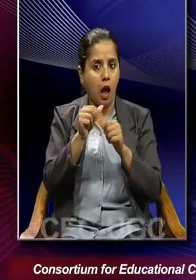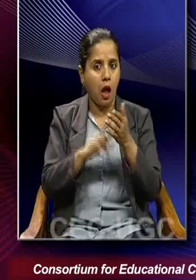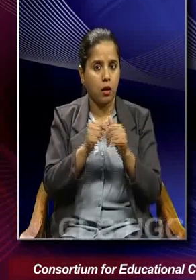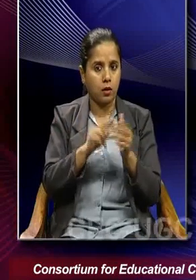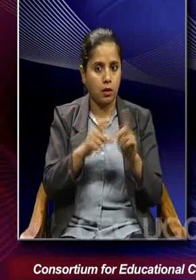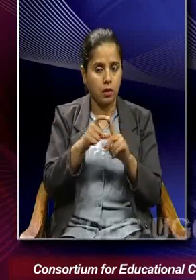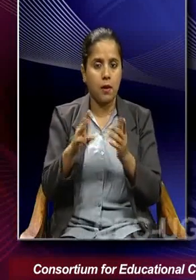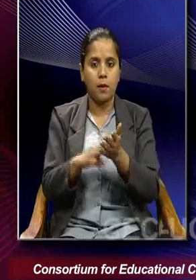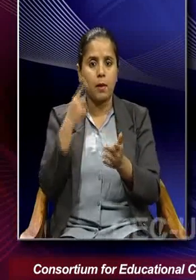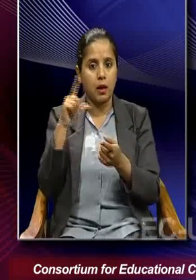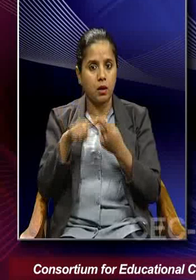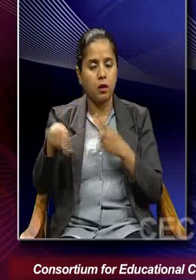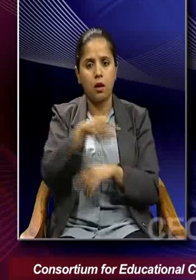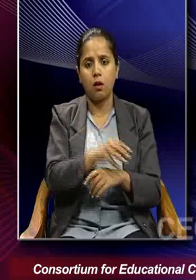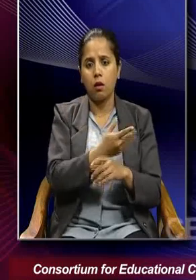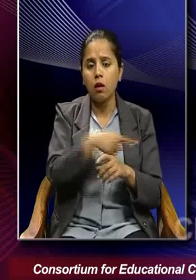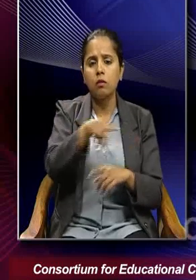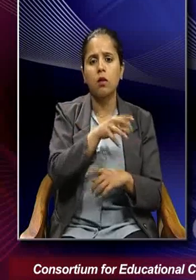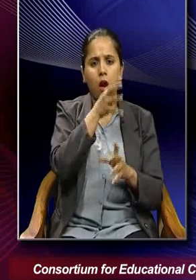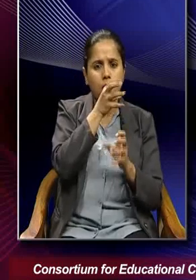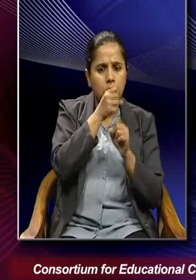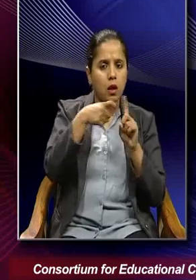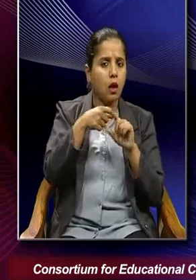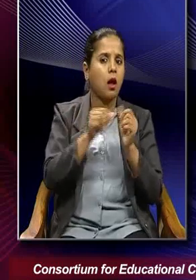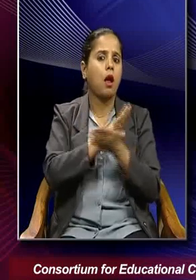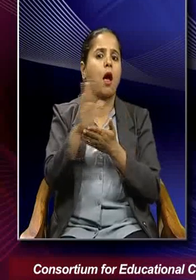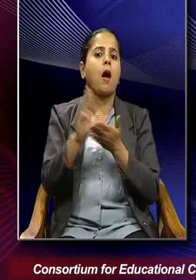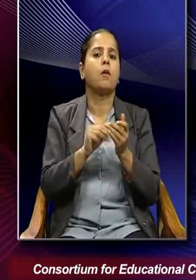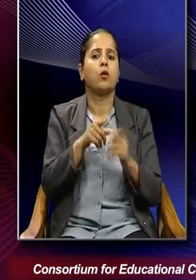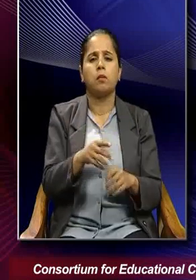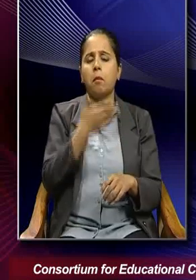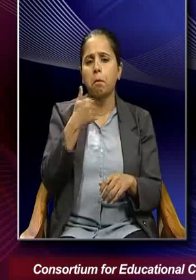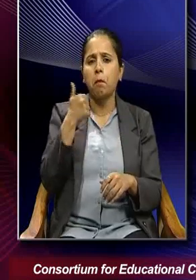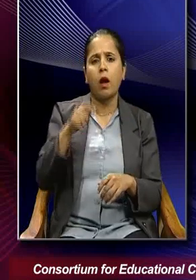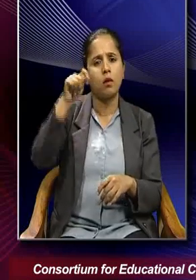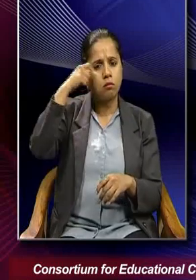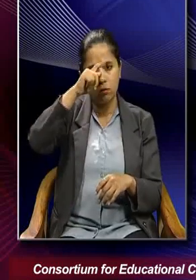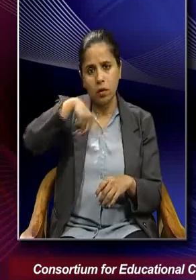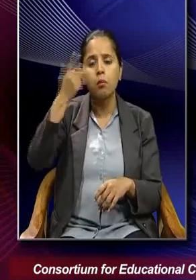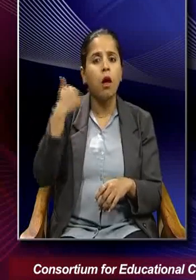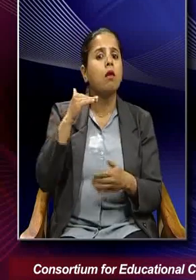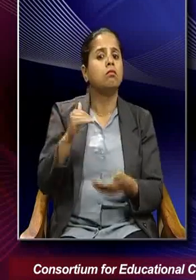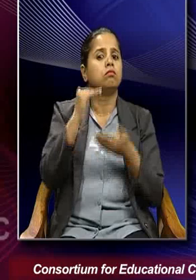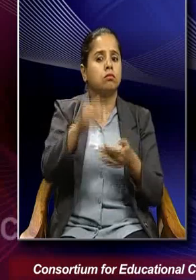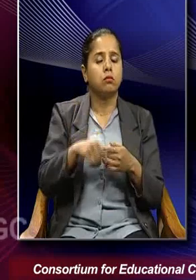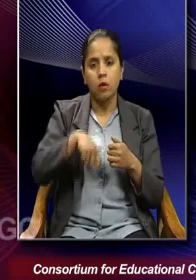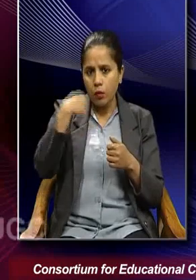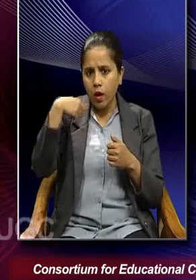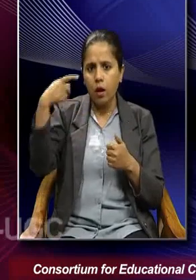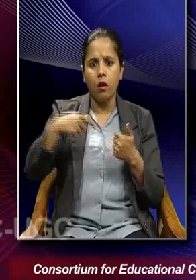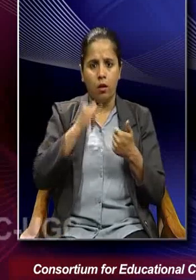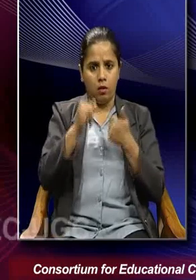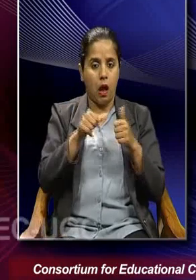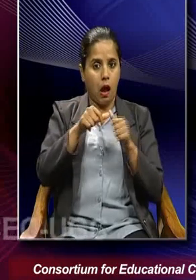Mili and Khamoshi as one of the best tear-jerking films in Indian cinema. So film critics like